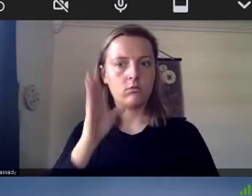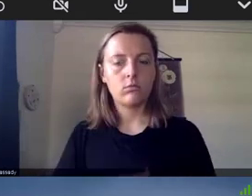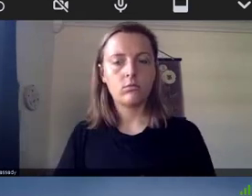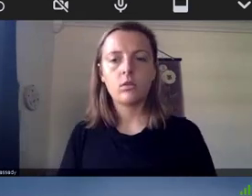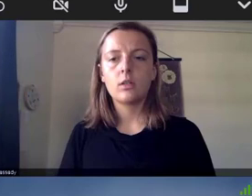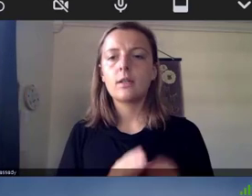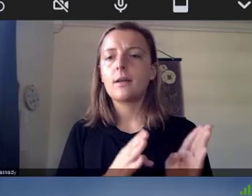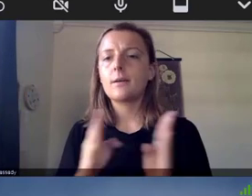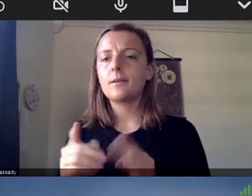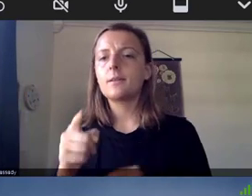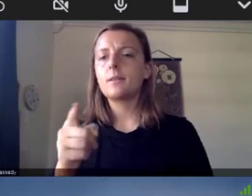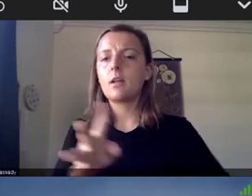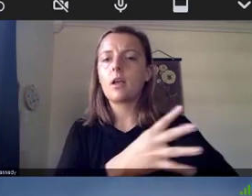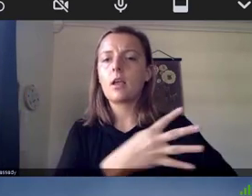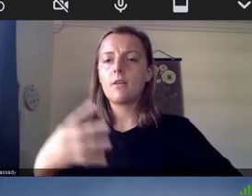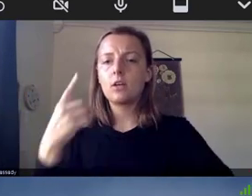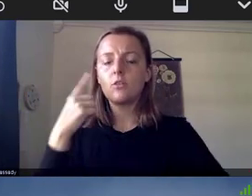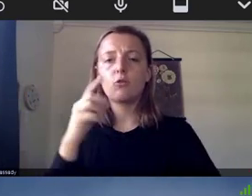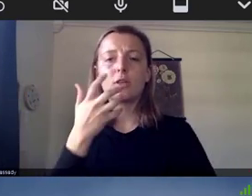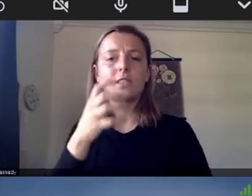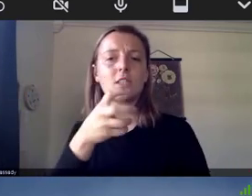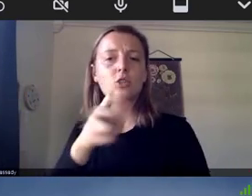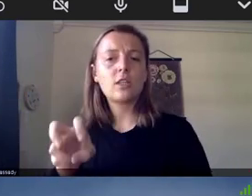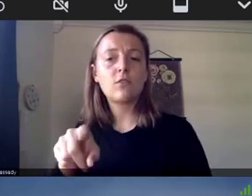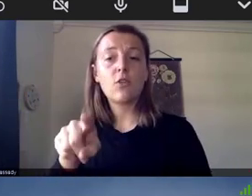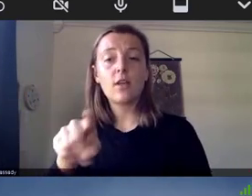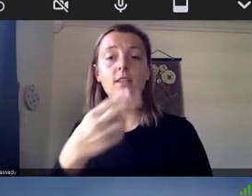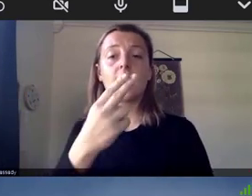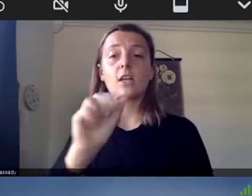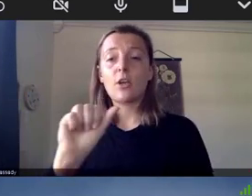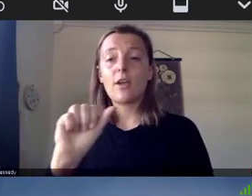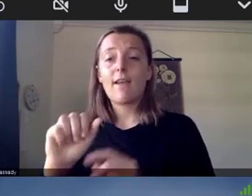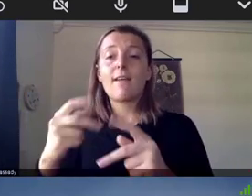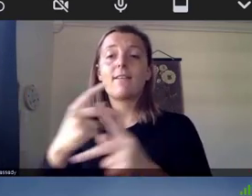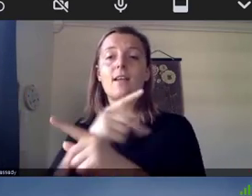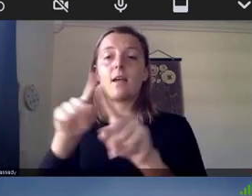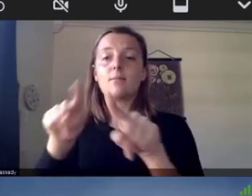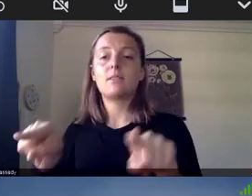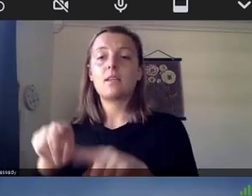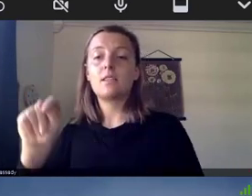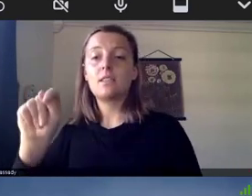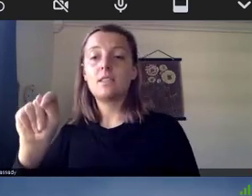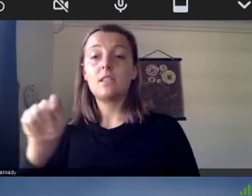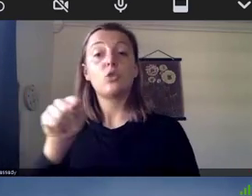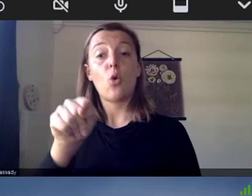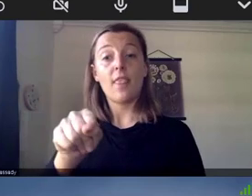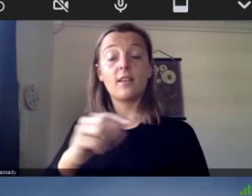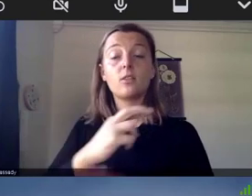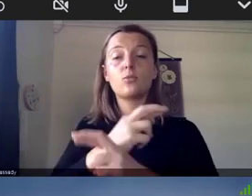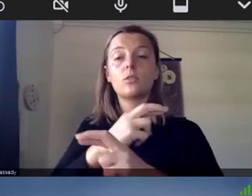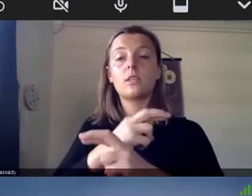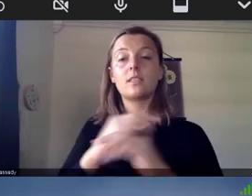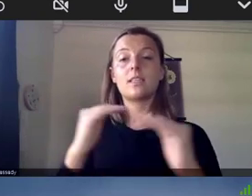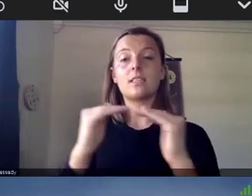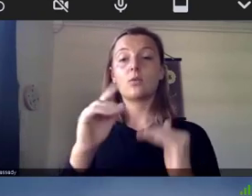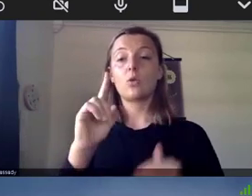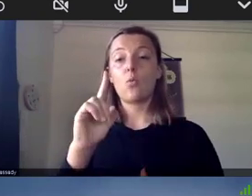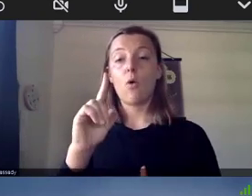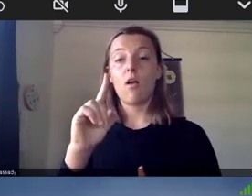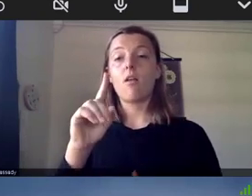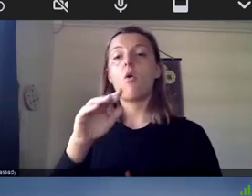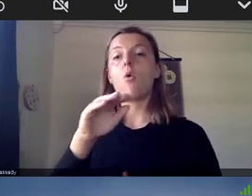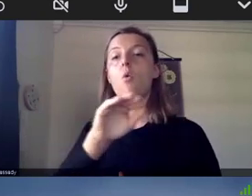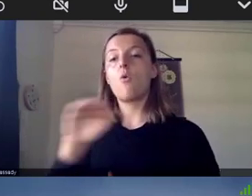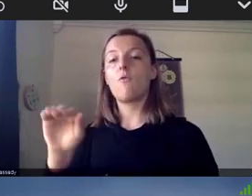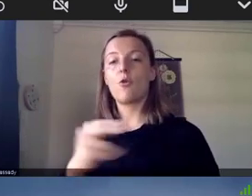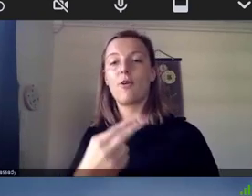HA times delta T. So in this case, our resistance is 1 divided by HA. Here you can see, as our heat transfer